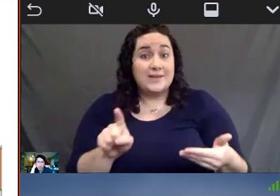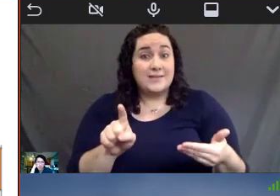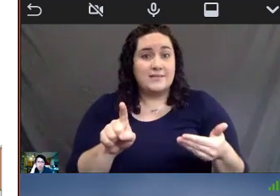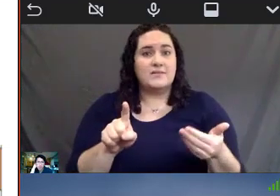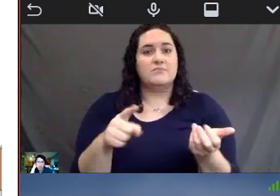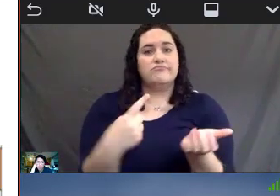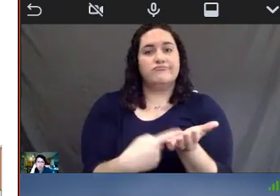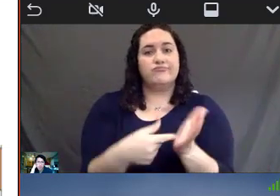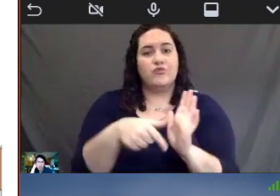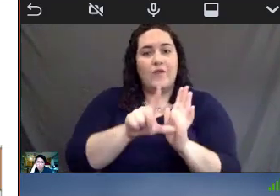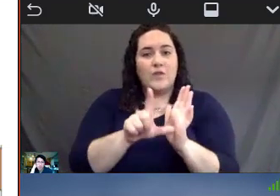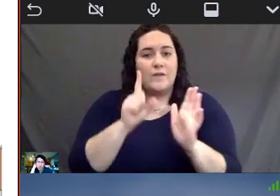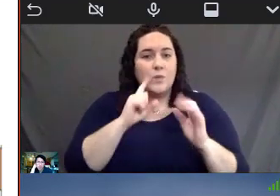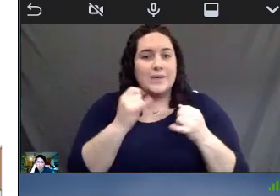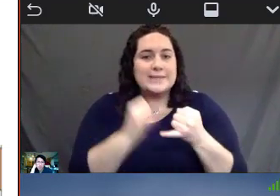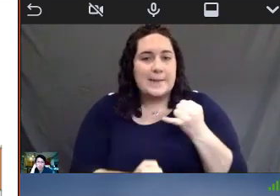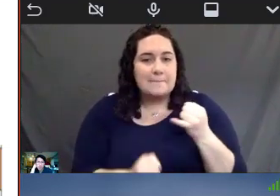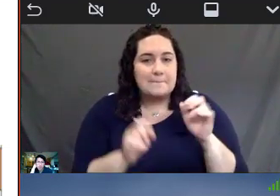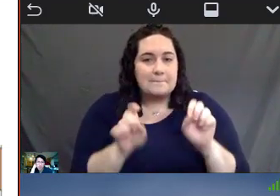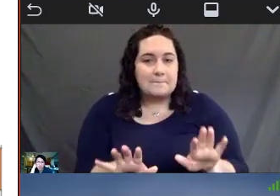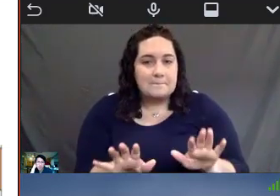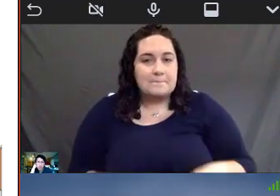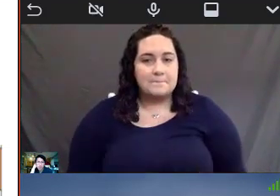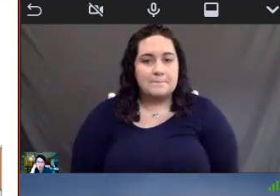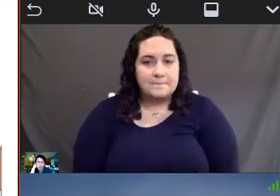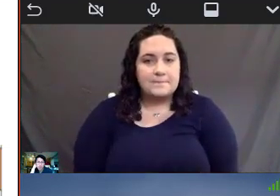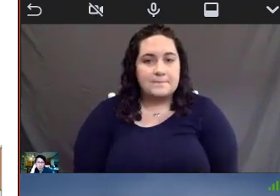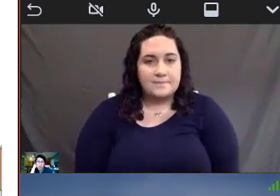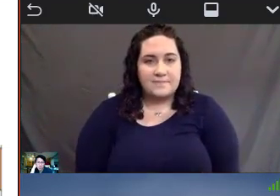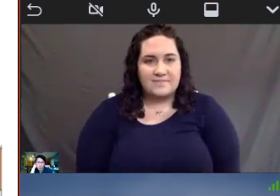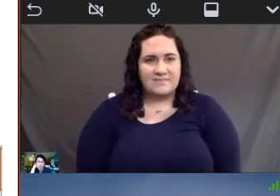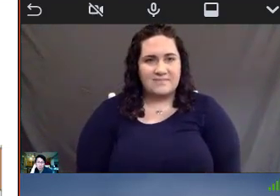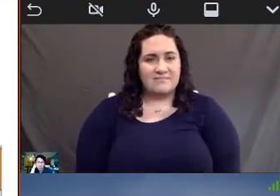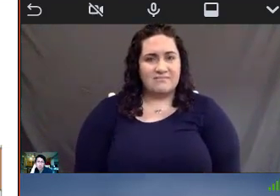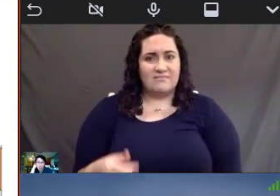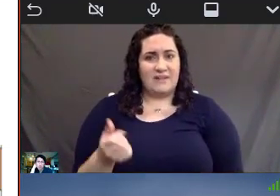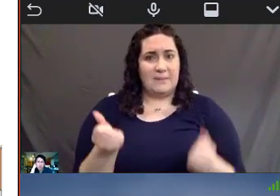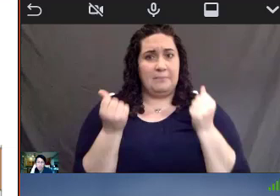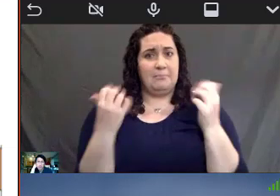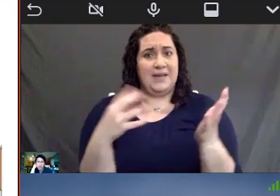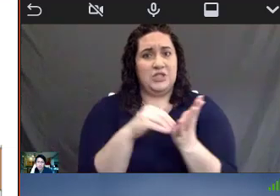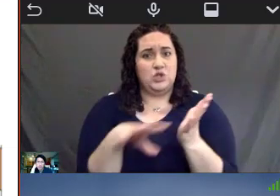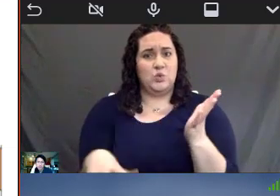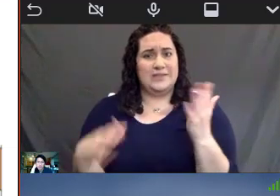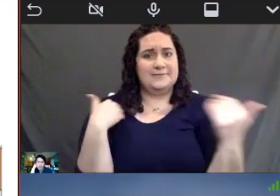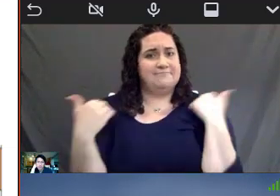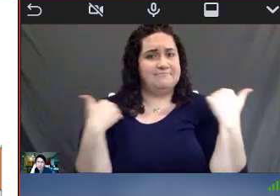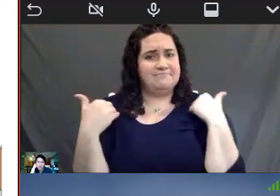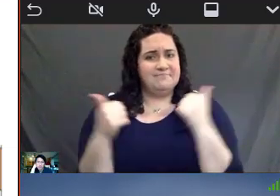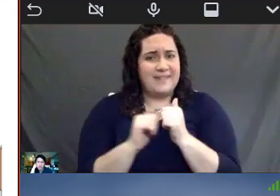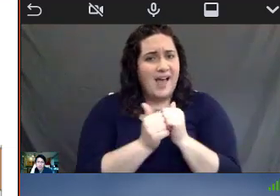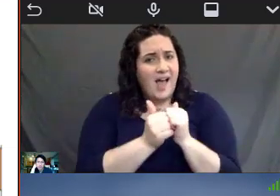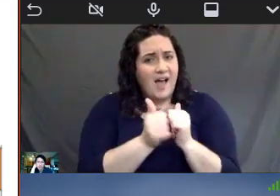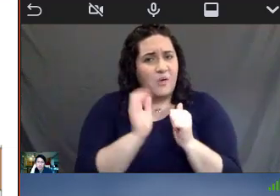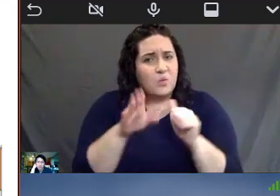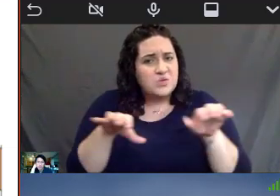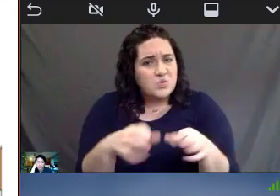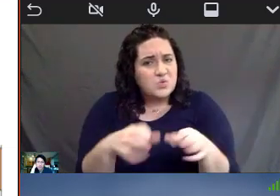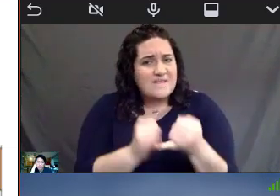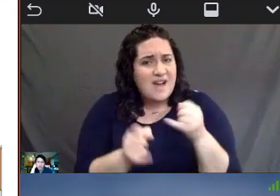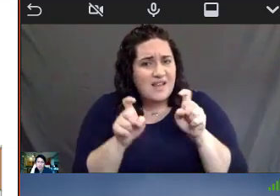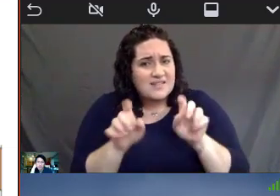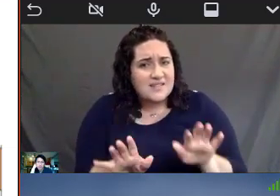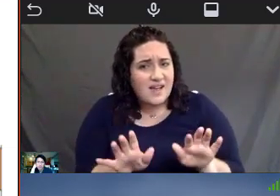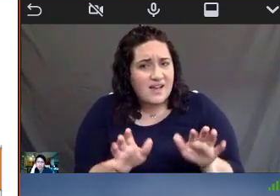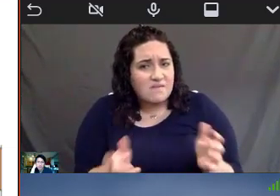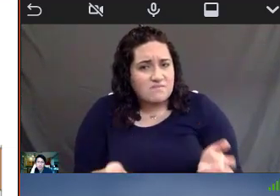asked about how the final exam will be delivered. We're still not 100% exactly what the details will be,